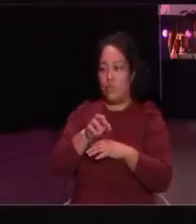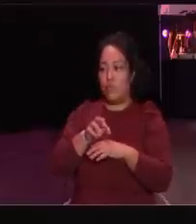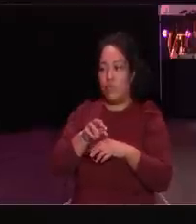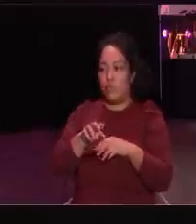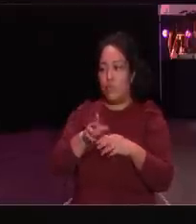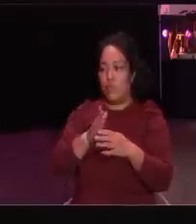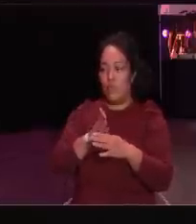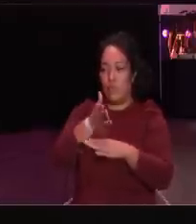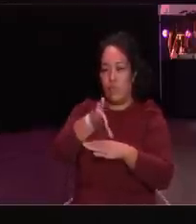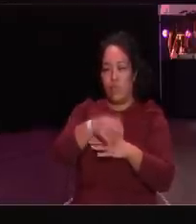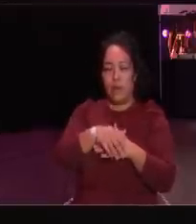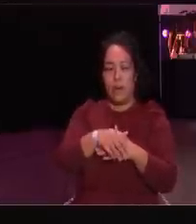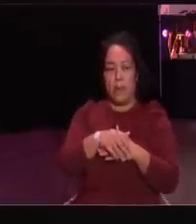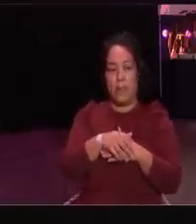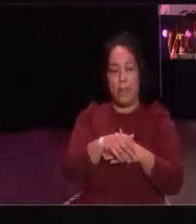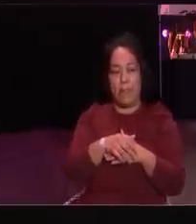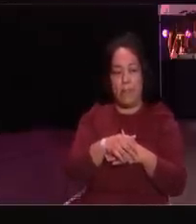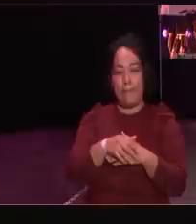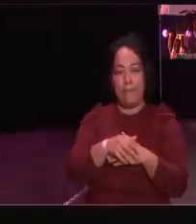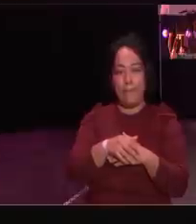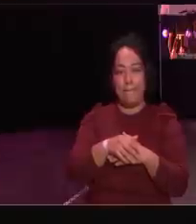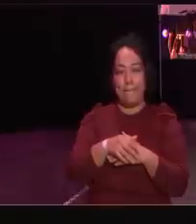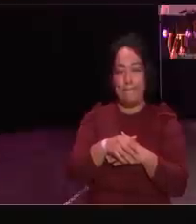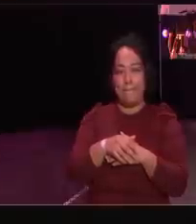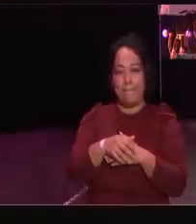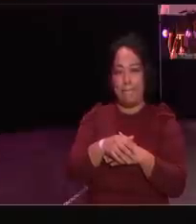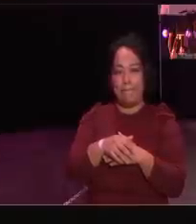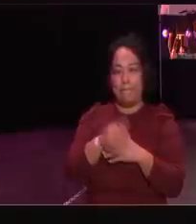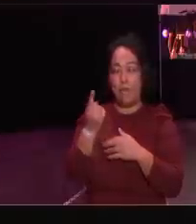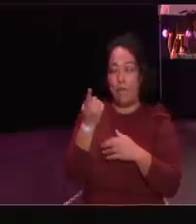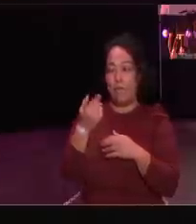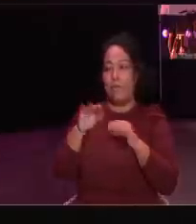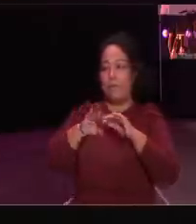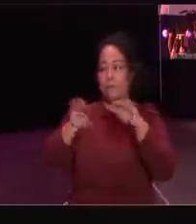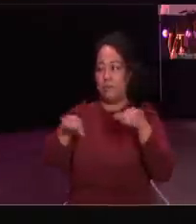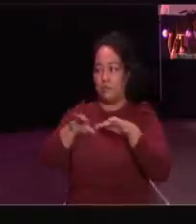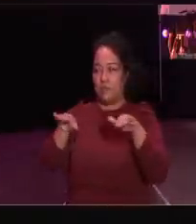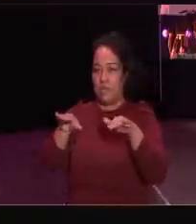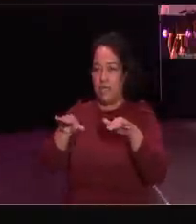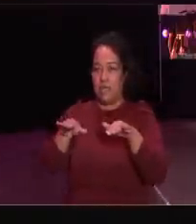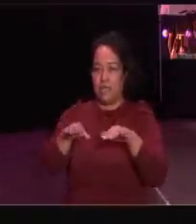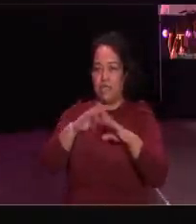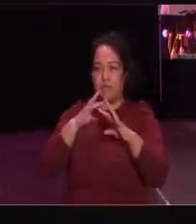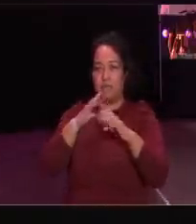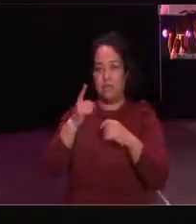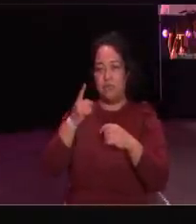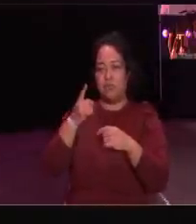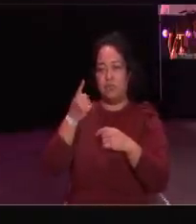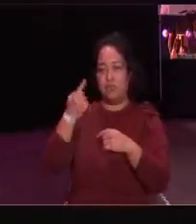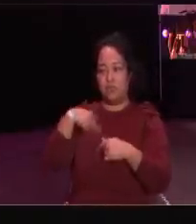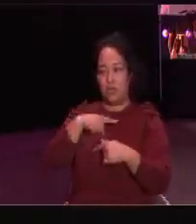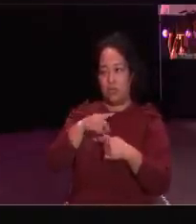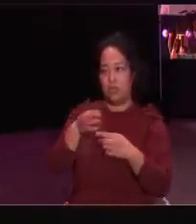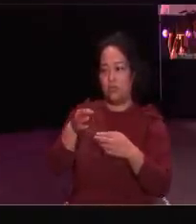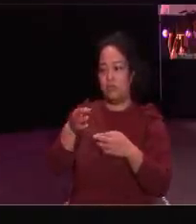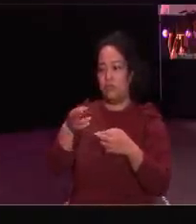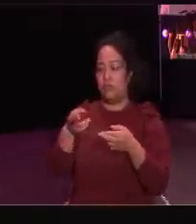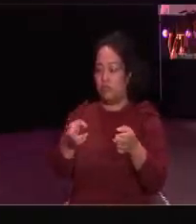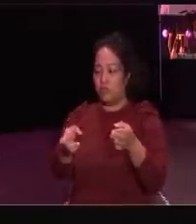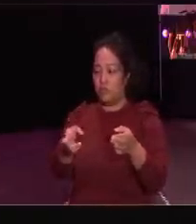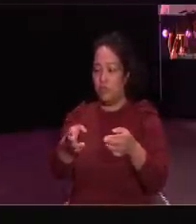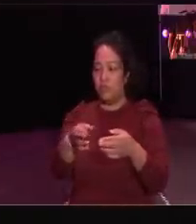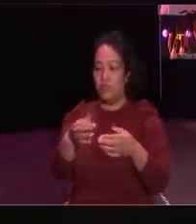crossed. Sino a nado. Except swimming. Aquí nos habla de que este río. It speaks to us that this river tiene cuatro niveles